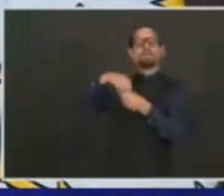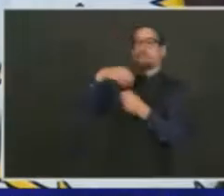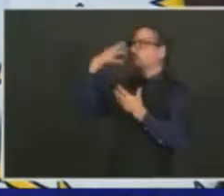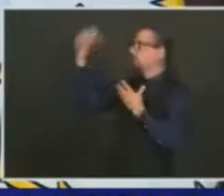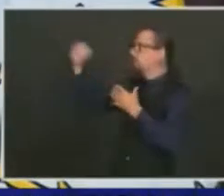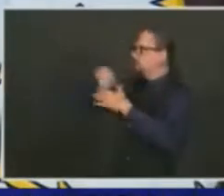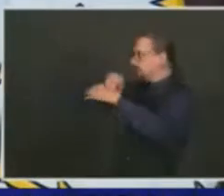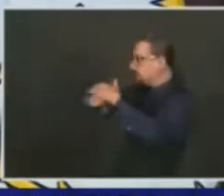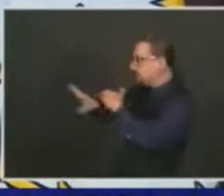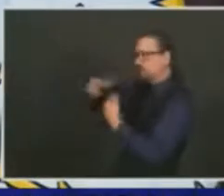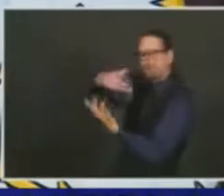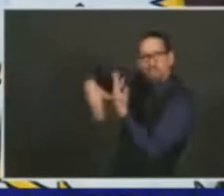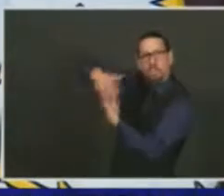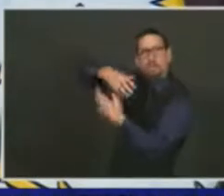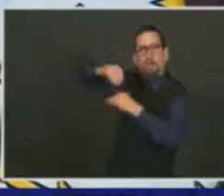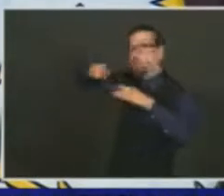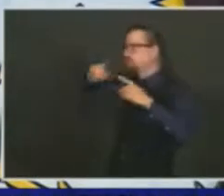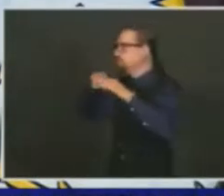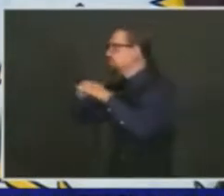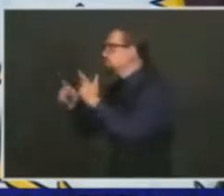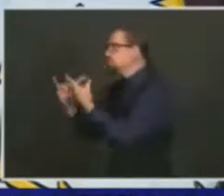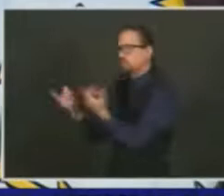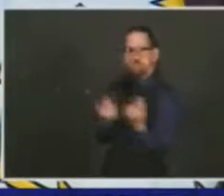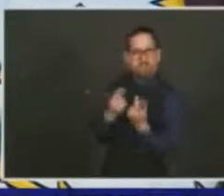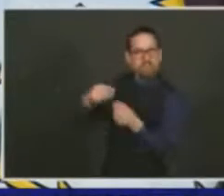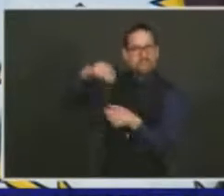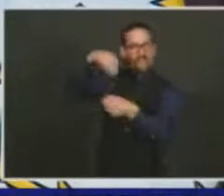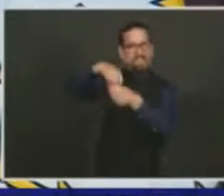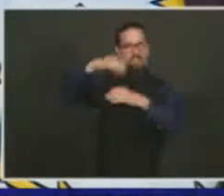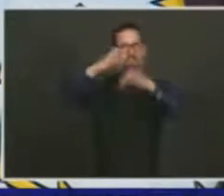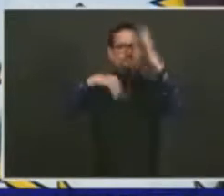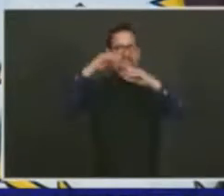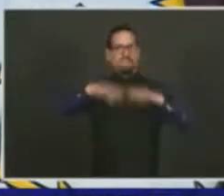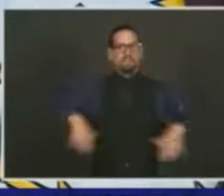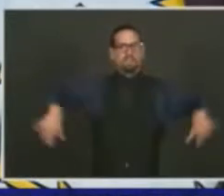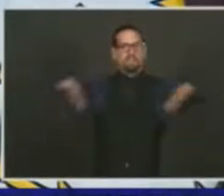where folks take their mask off.